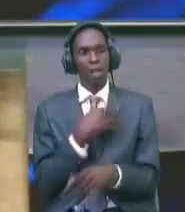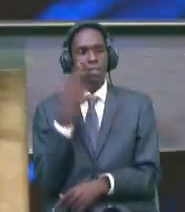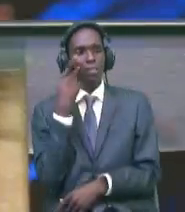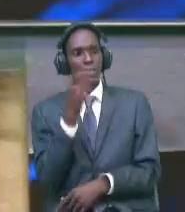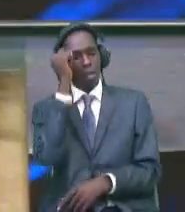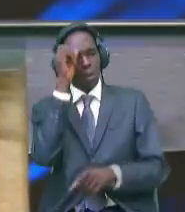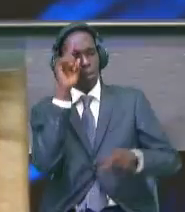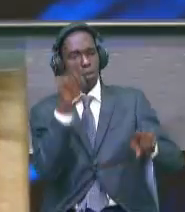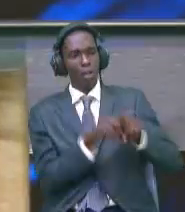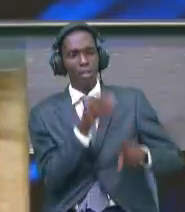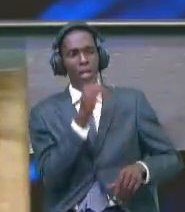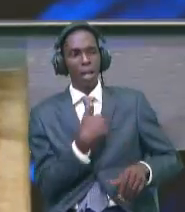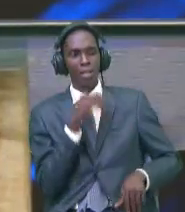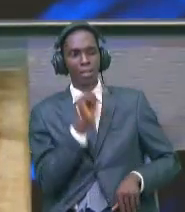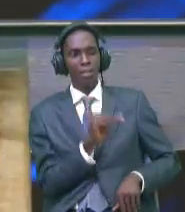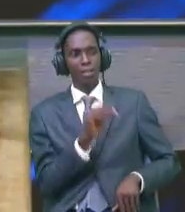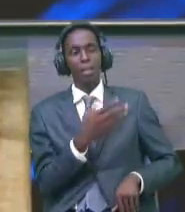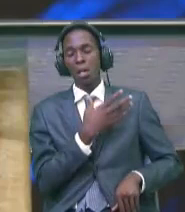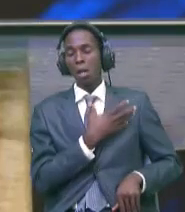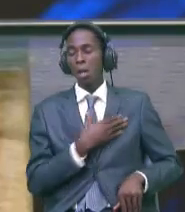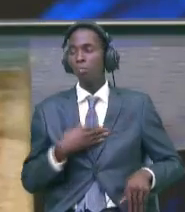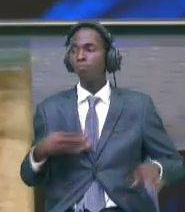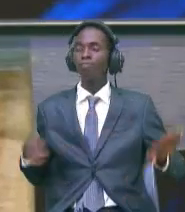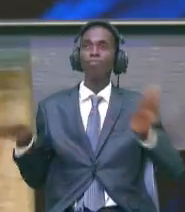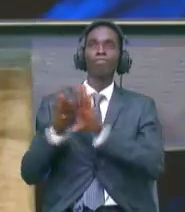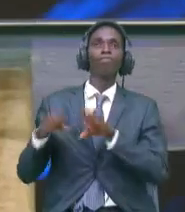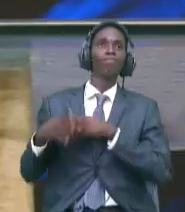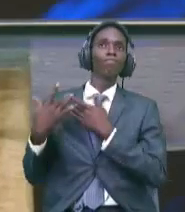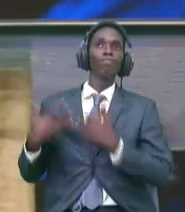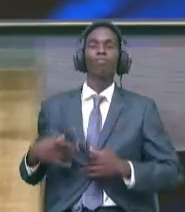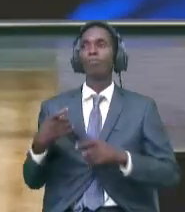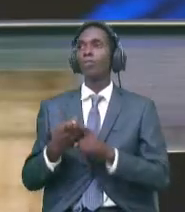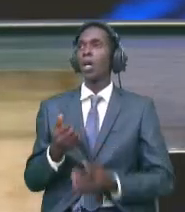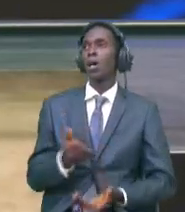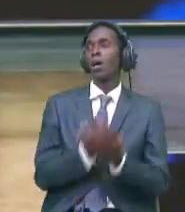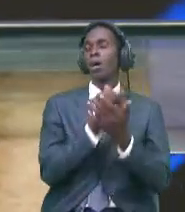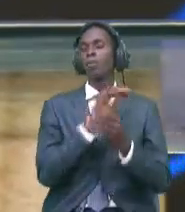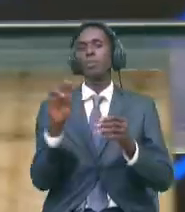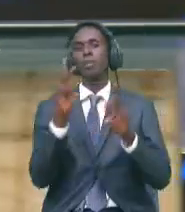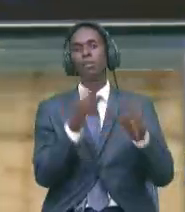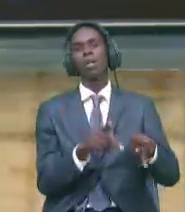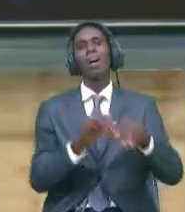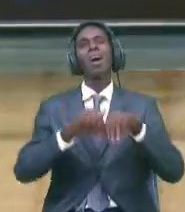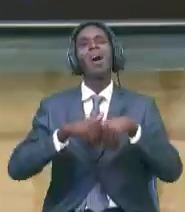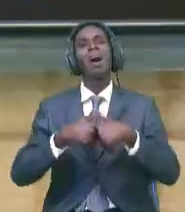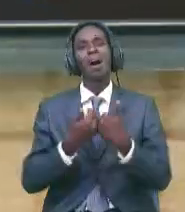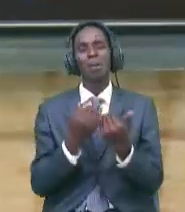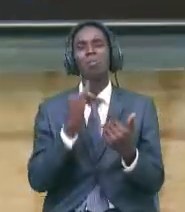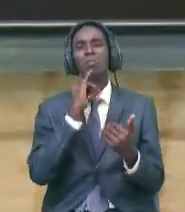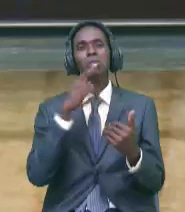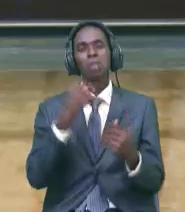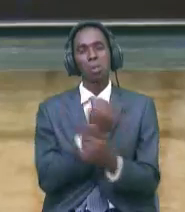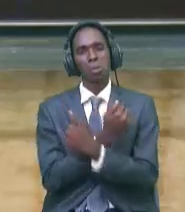and shutteth up his bowels of compassion from him, how dwelleth the love of God in